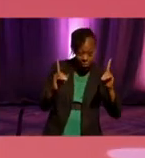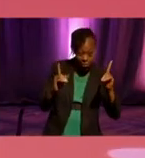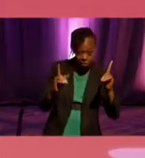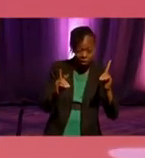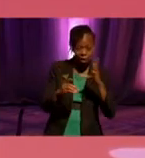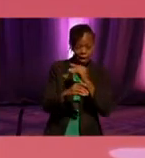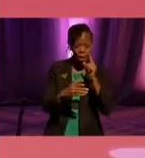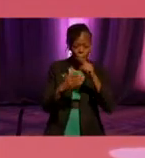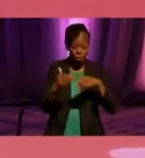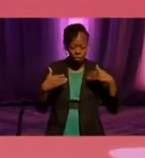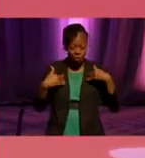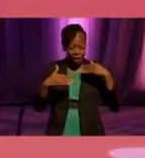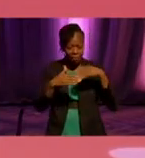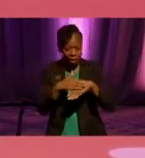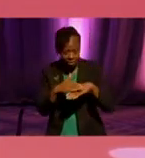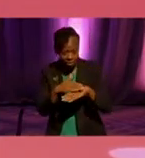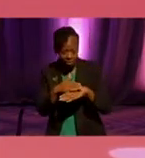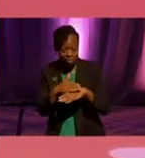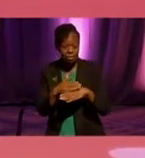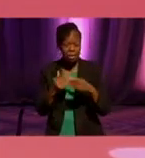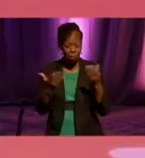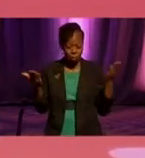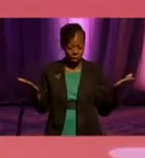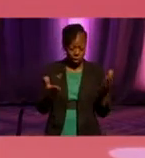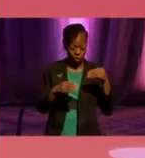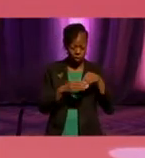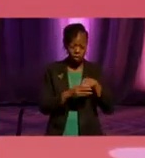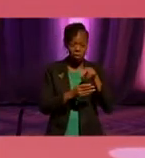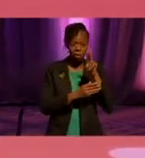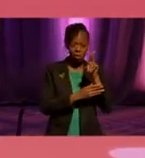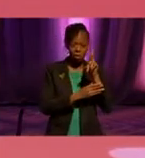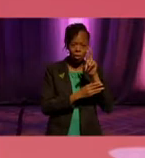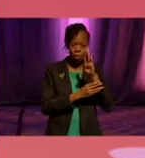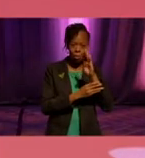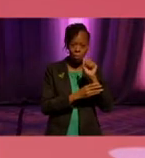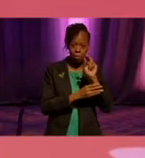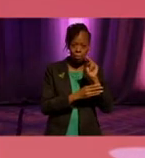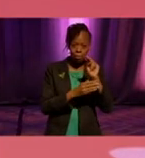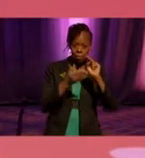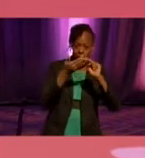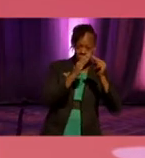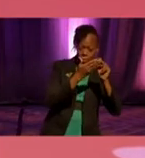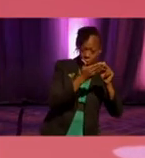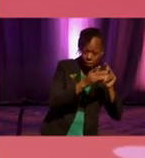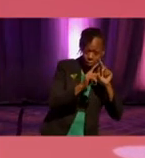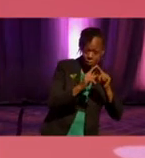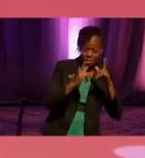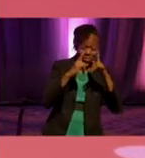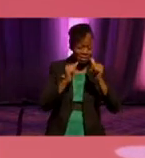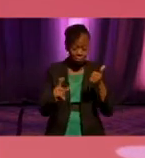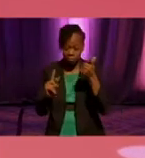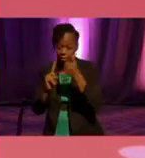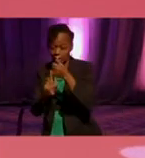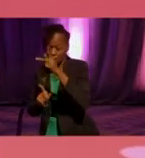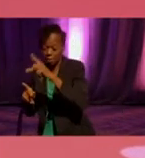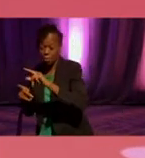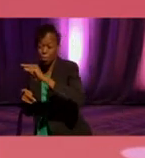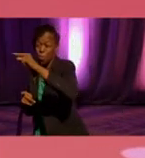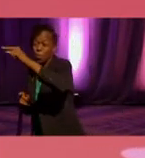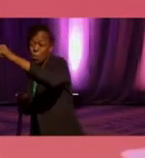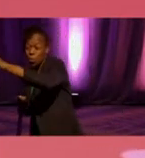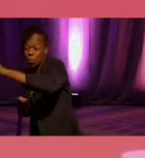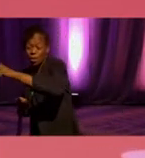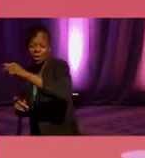not. And we're here in an urban environment. The same thing impacts those in a rural environment who don't have